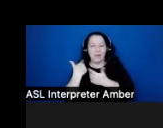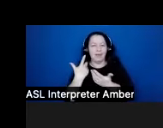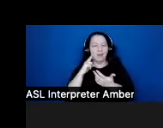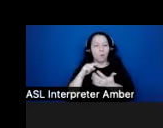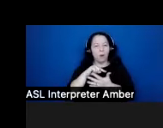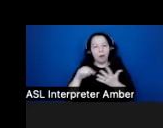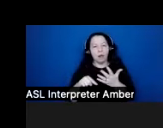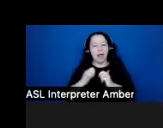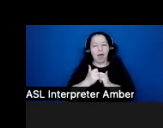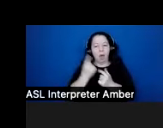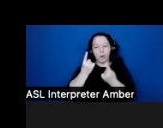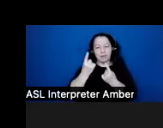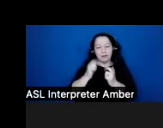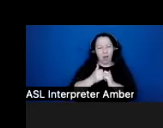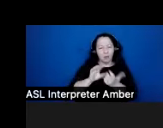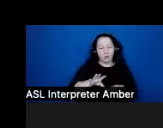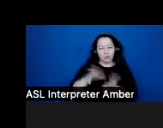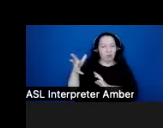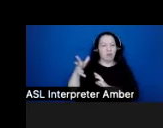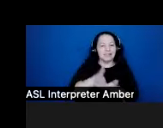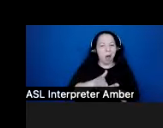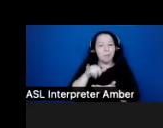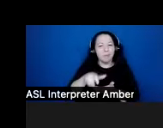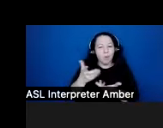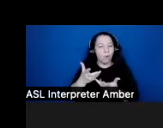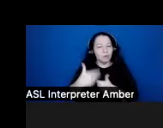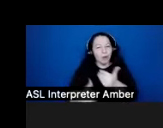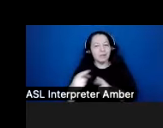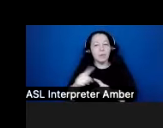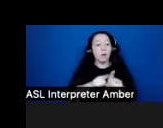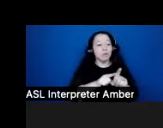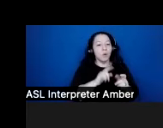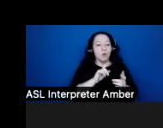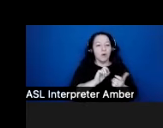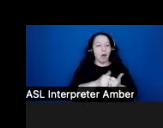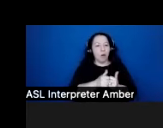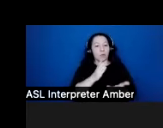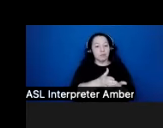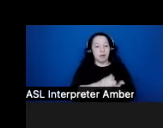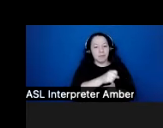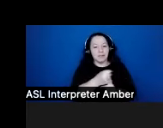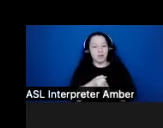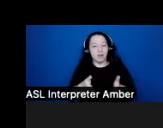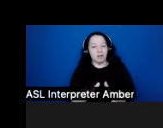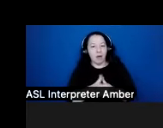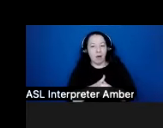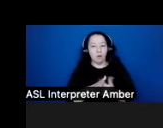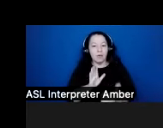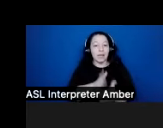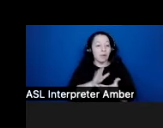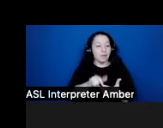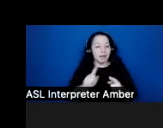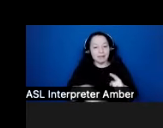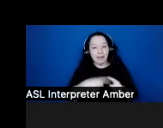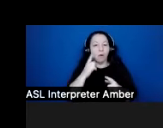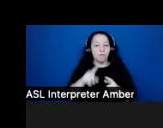interrupt not just processes, but conditions. Like, how do we think about advocacy and social change and interrupting cycles of violence that